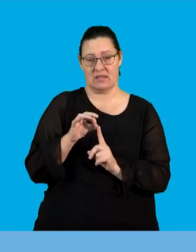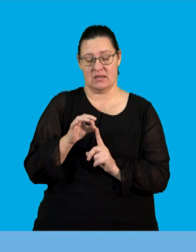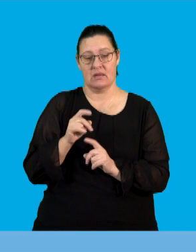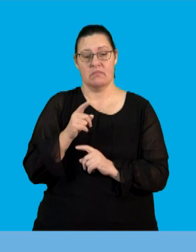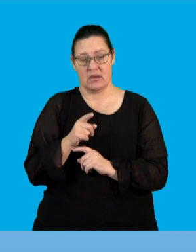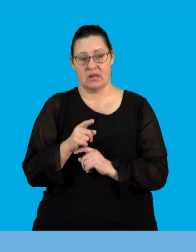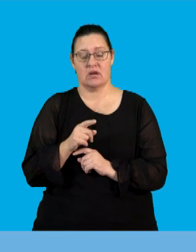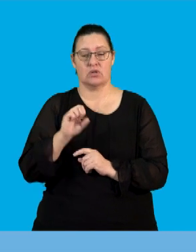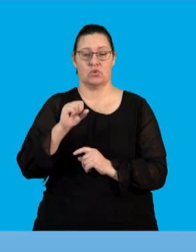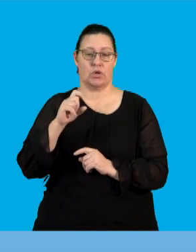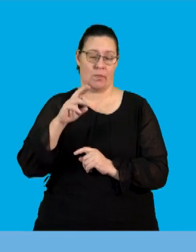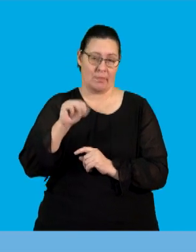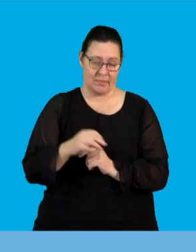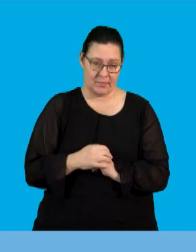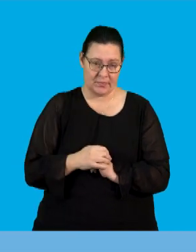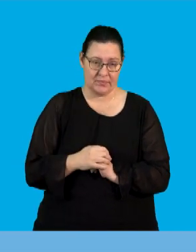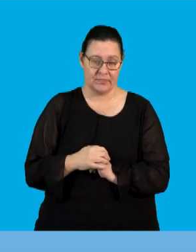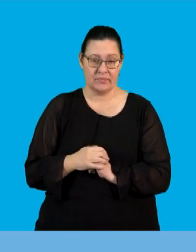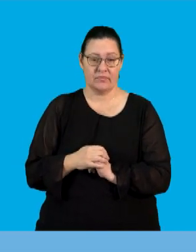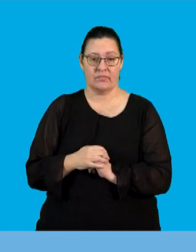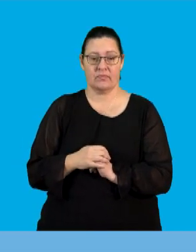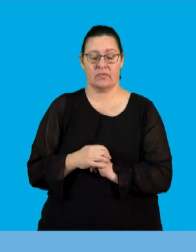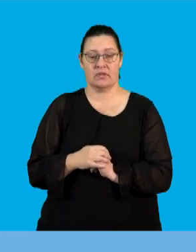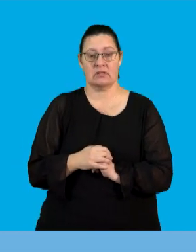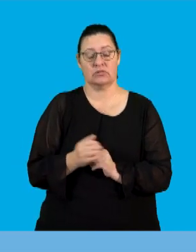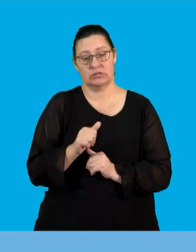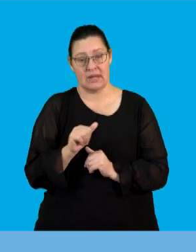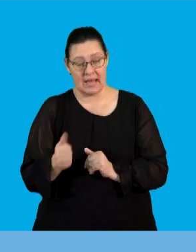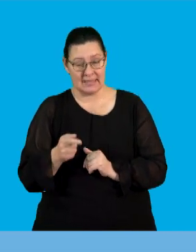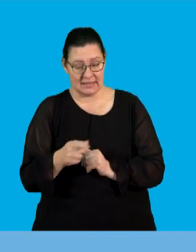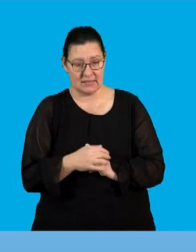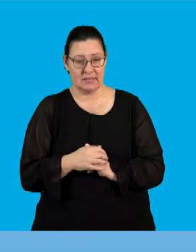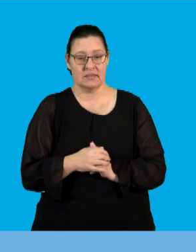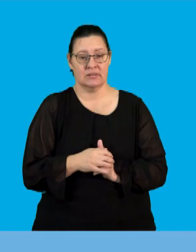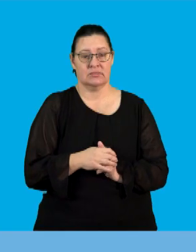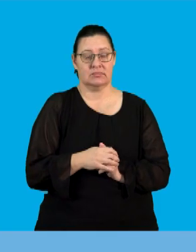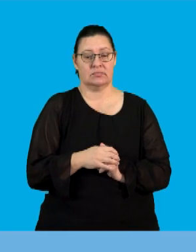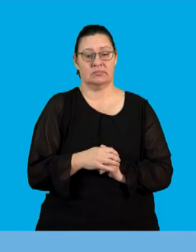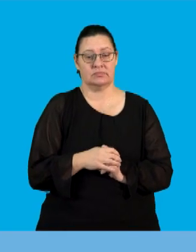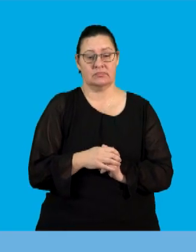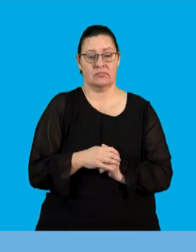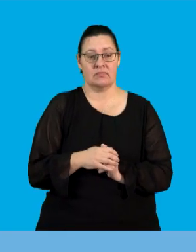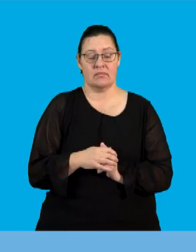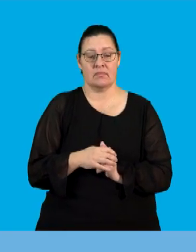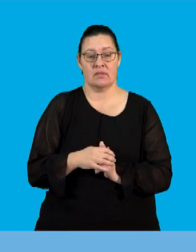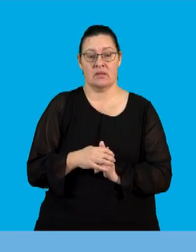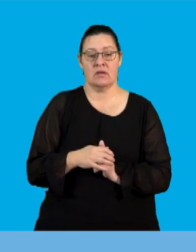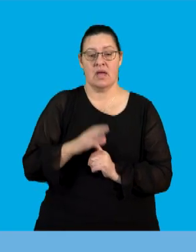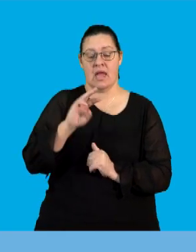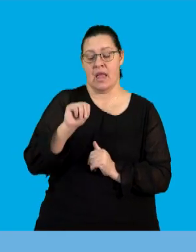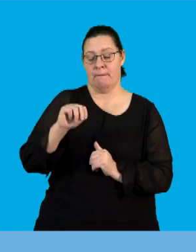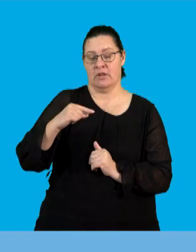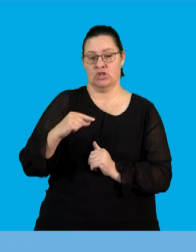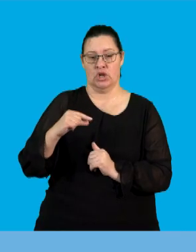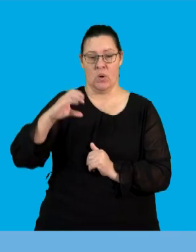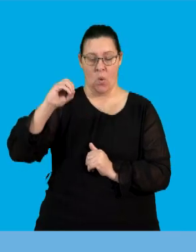compound being sodium. Now, moving on to our next one. So this is dealt with. Our next one,